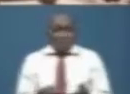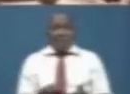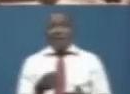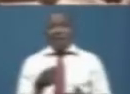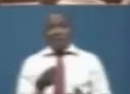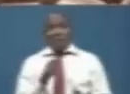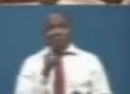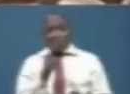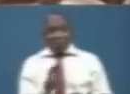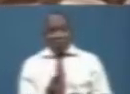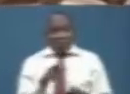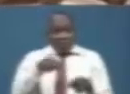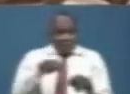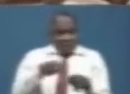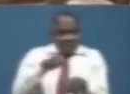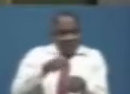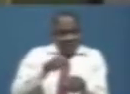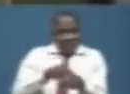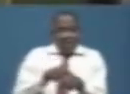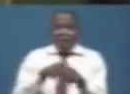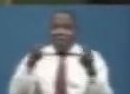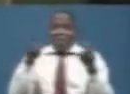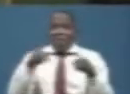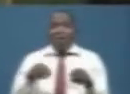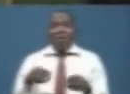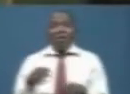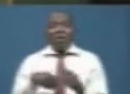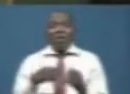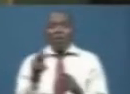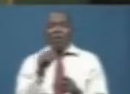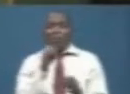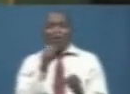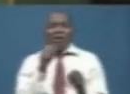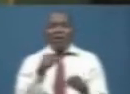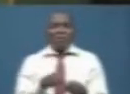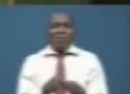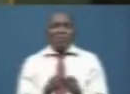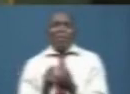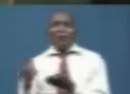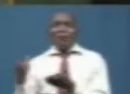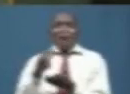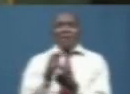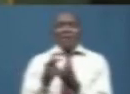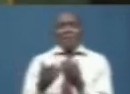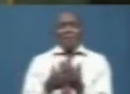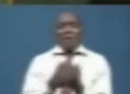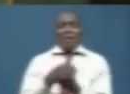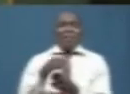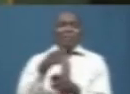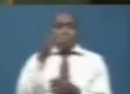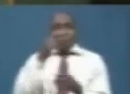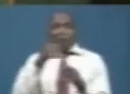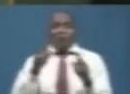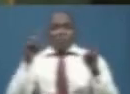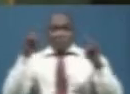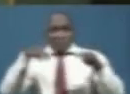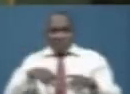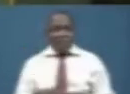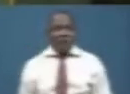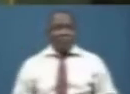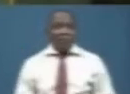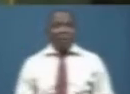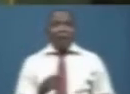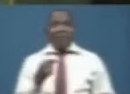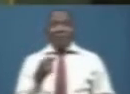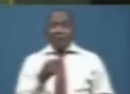Regrettably, this season of rains has meant that they were unable to make their flight back from Bamako in time for this ceremony. I have